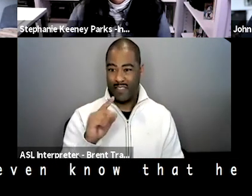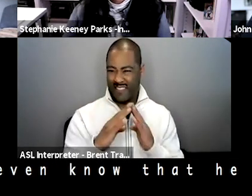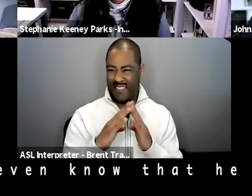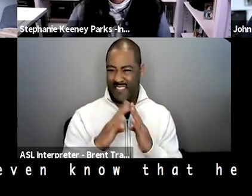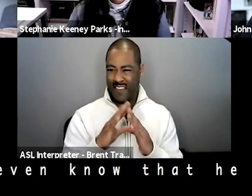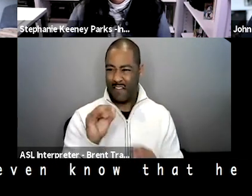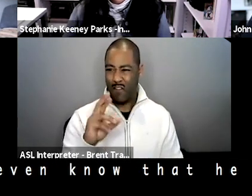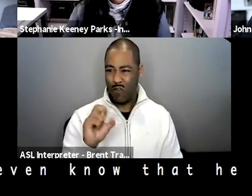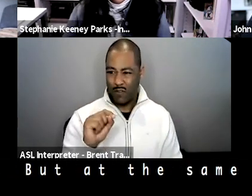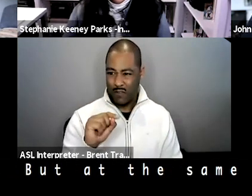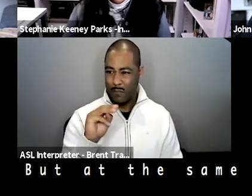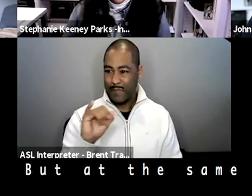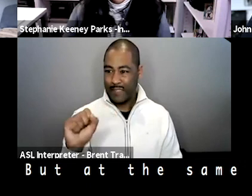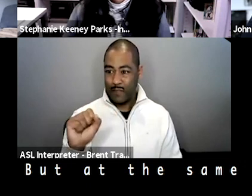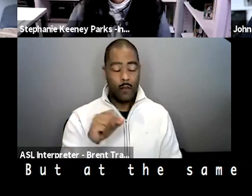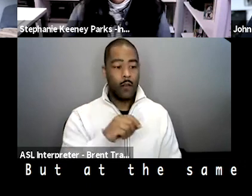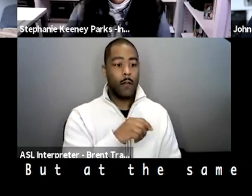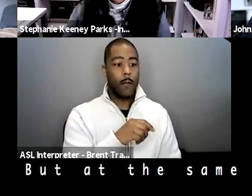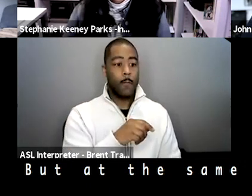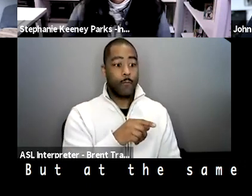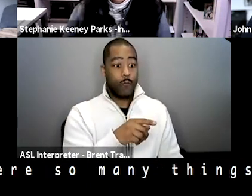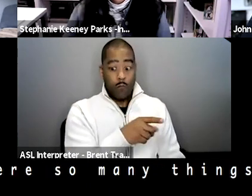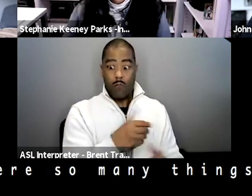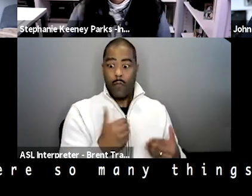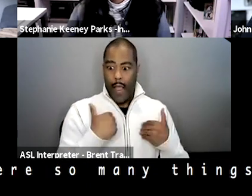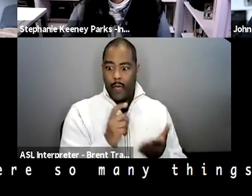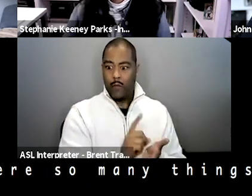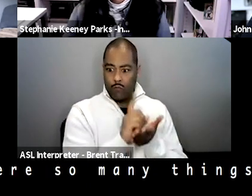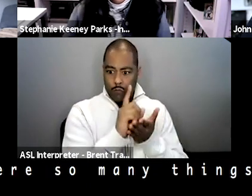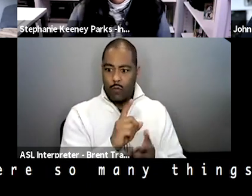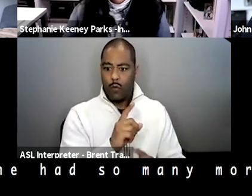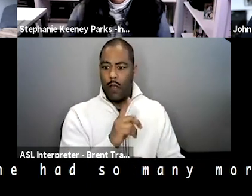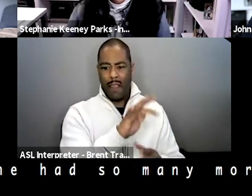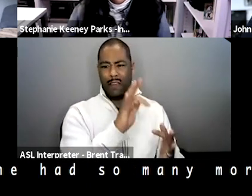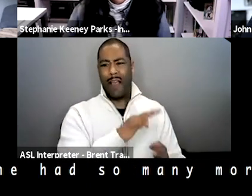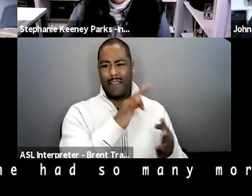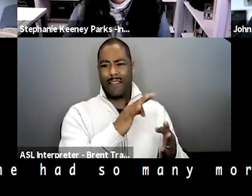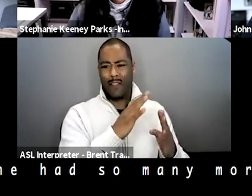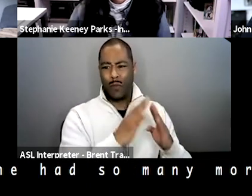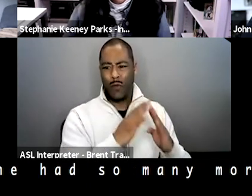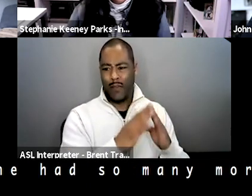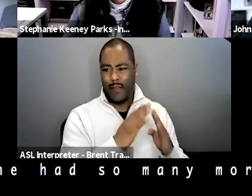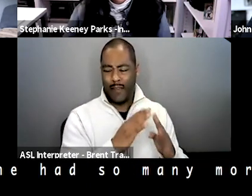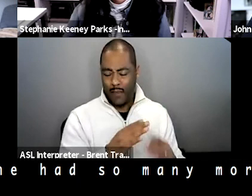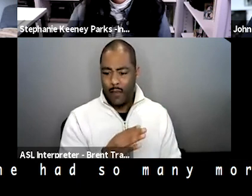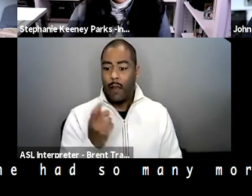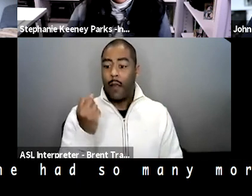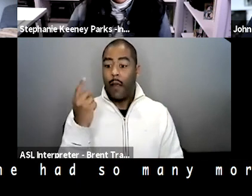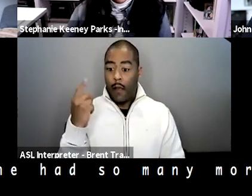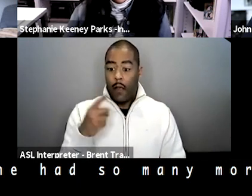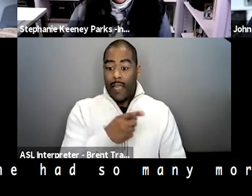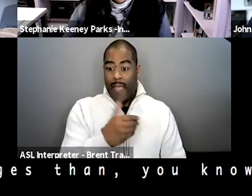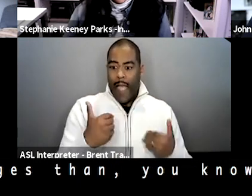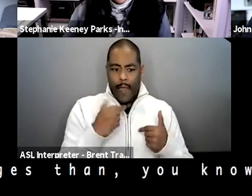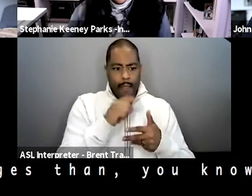because he was loved for who he was. They didn't even know that he had autism. But at the same time, there were so many things that he had. He